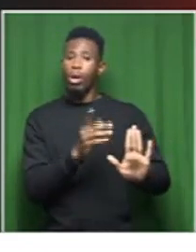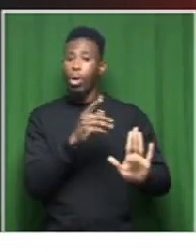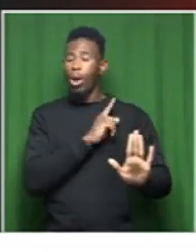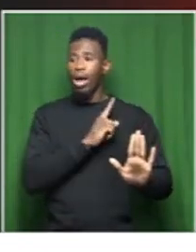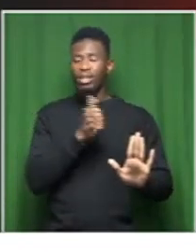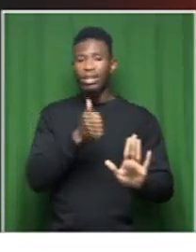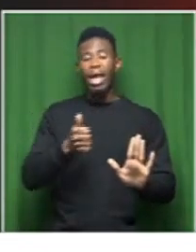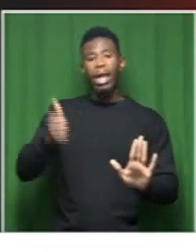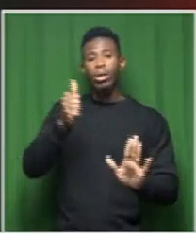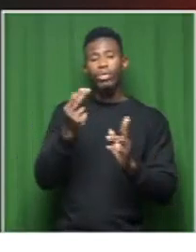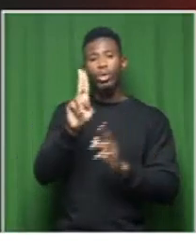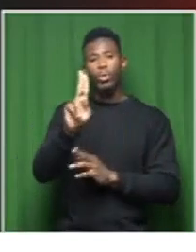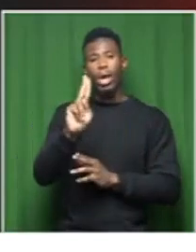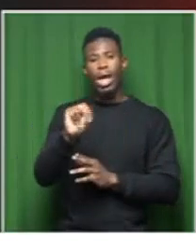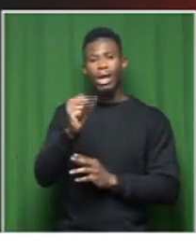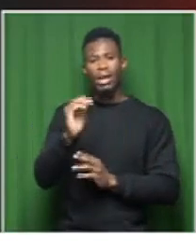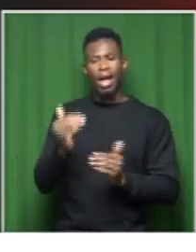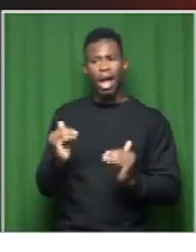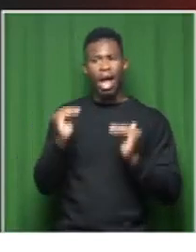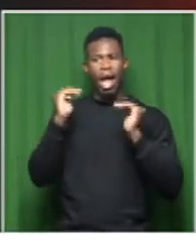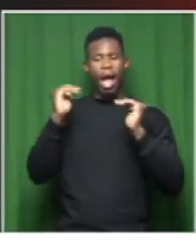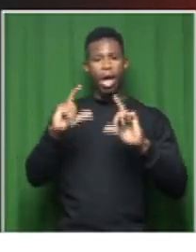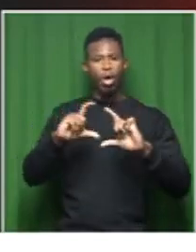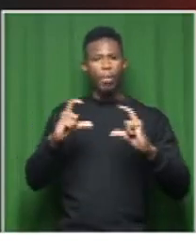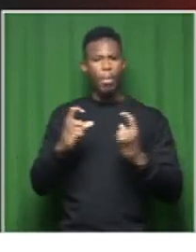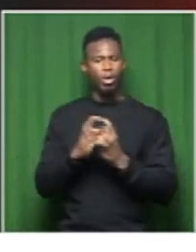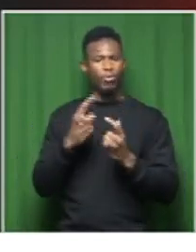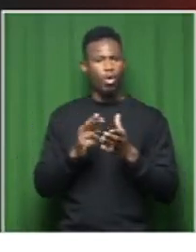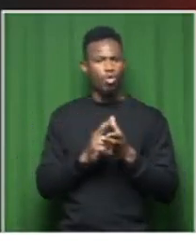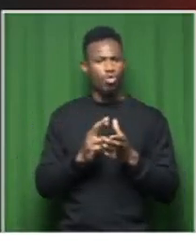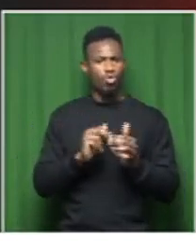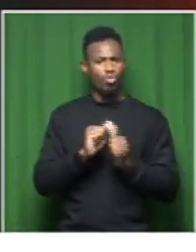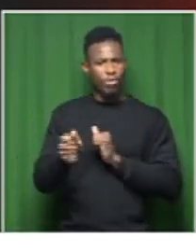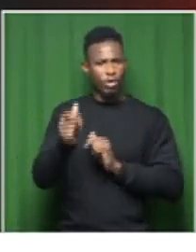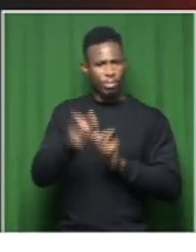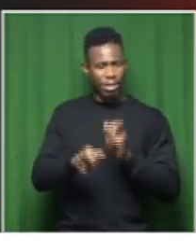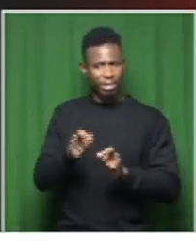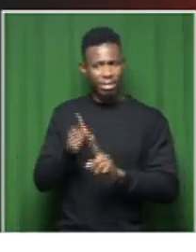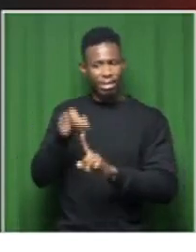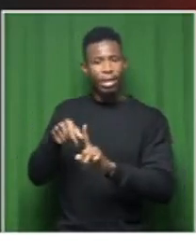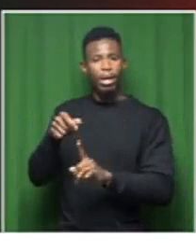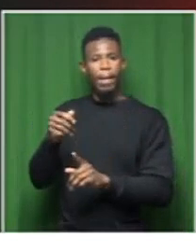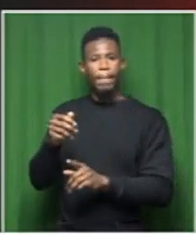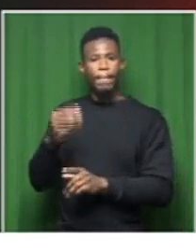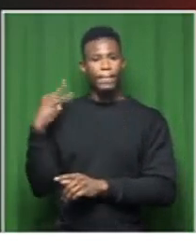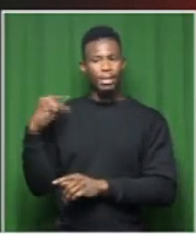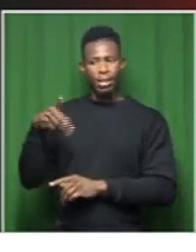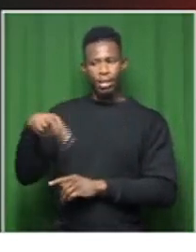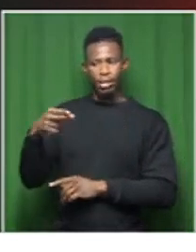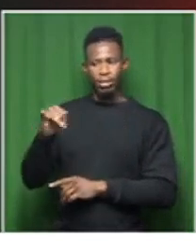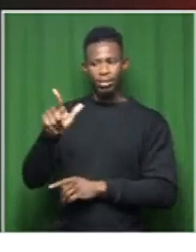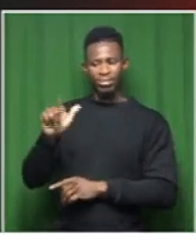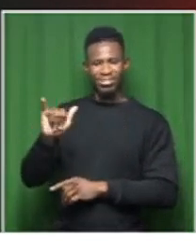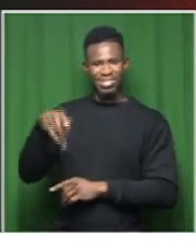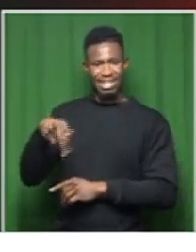United Nations High Commission based on refugees, based in Geneva, Mr. Philip Grande, on the 1st of October